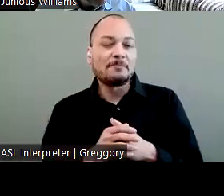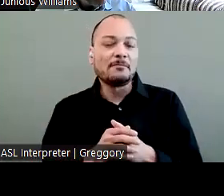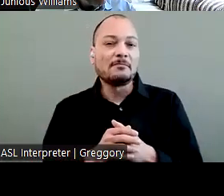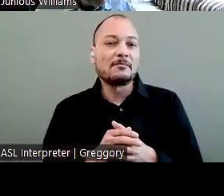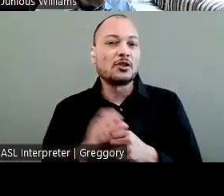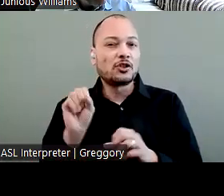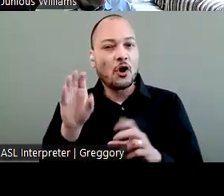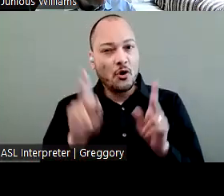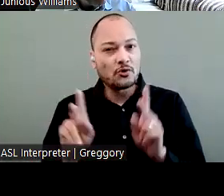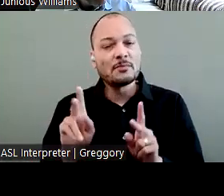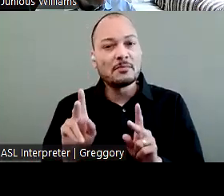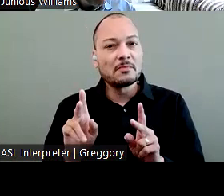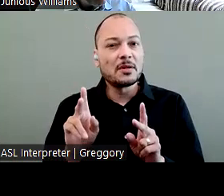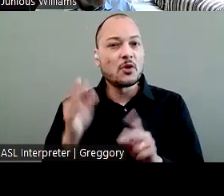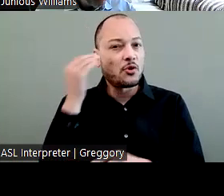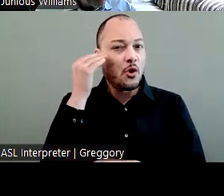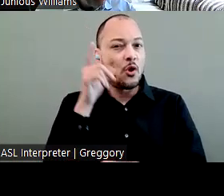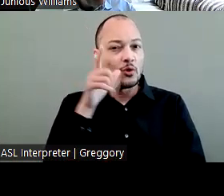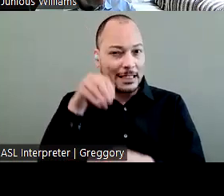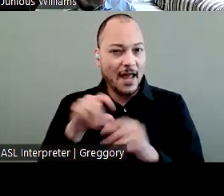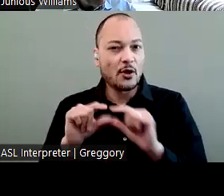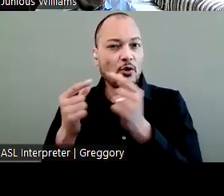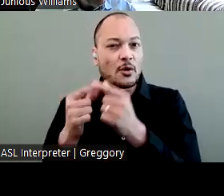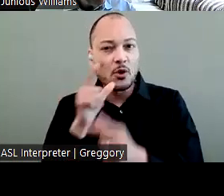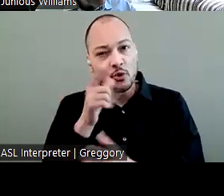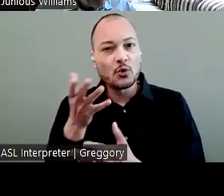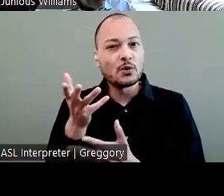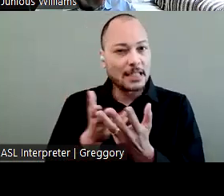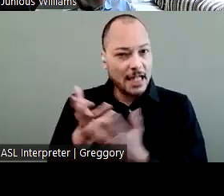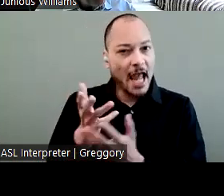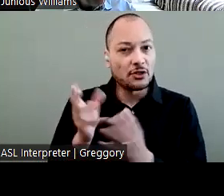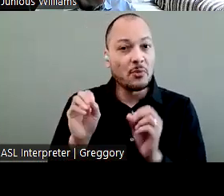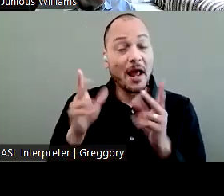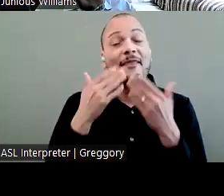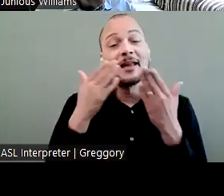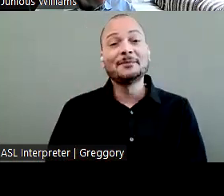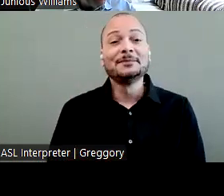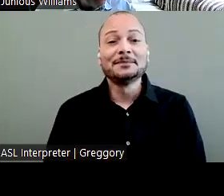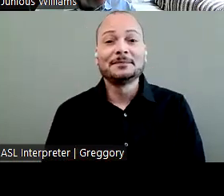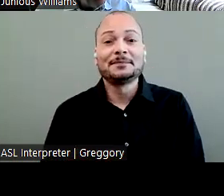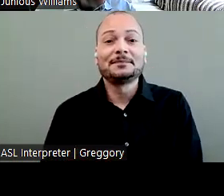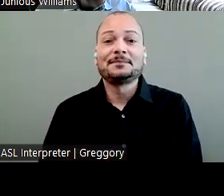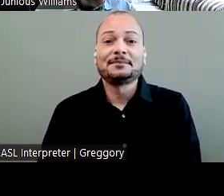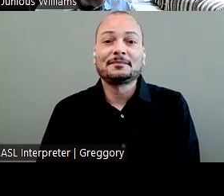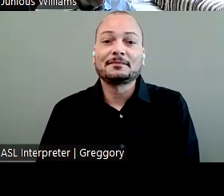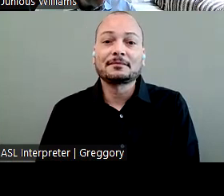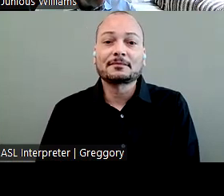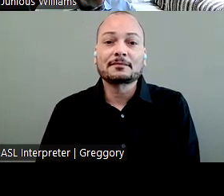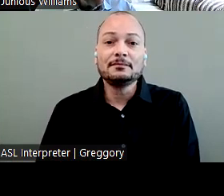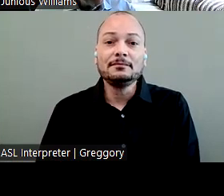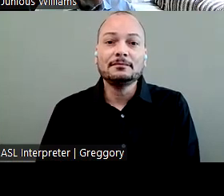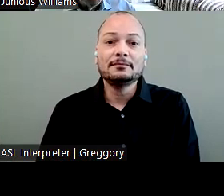so people know who's in the group and who to engage. Thank you. Right. See you soon.